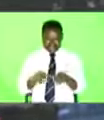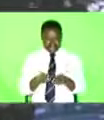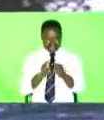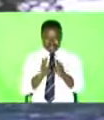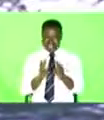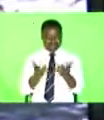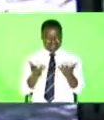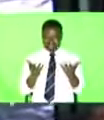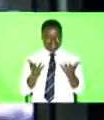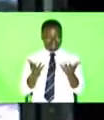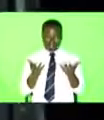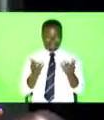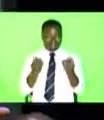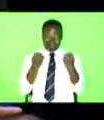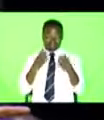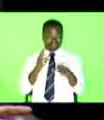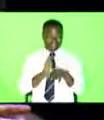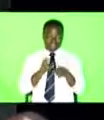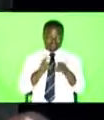worrisome.